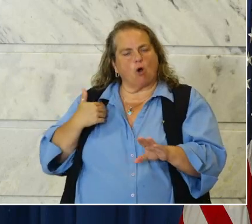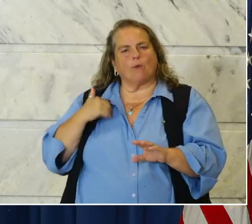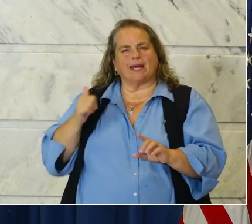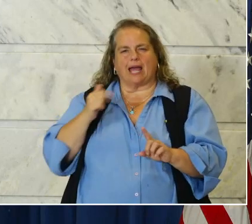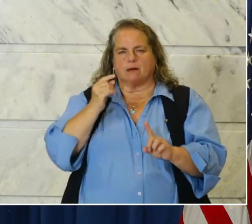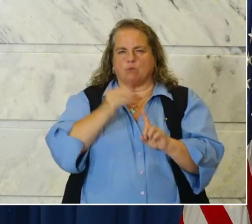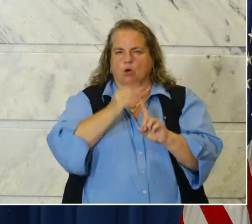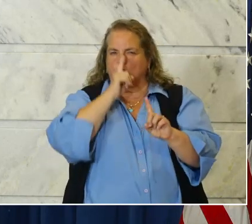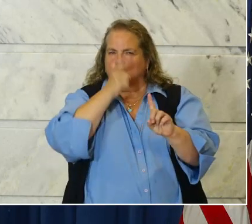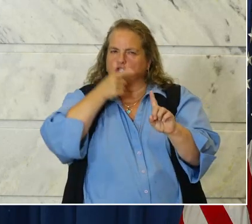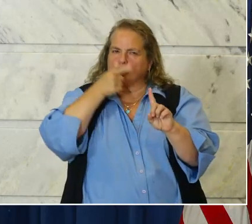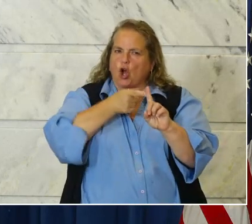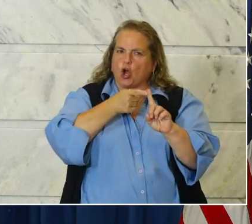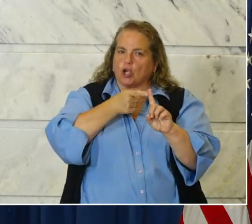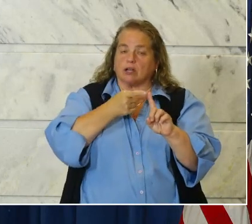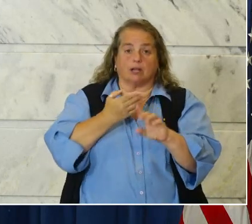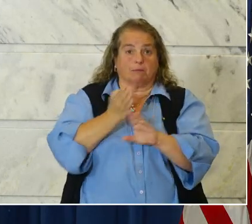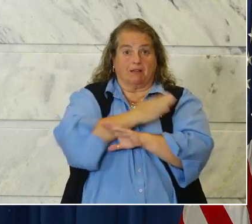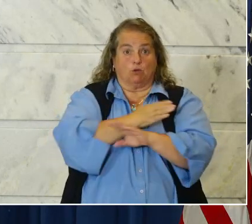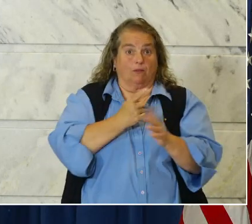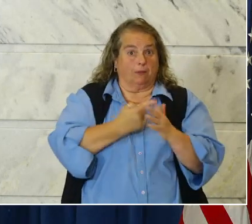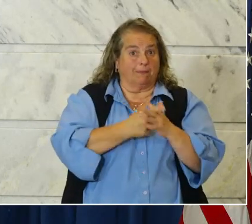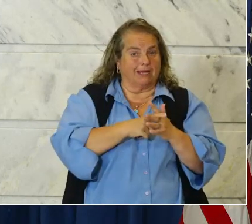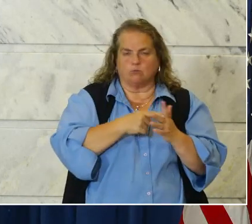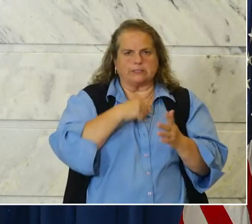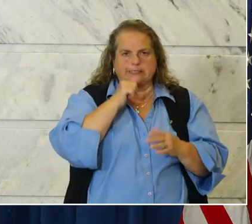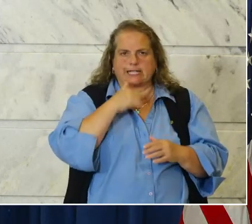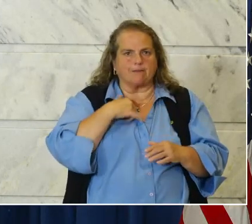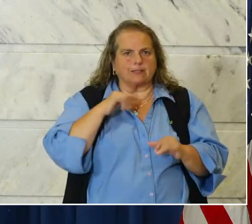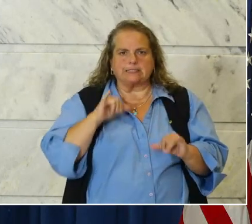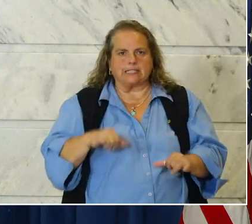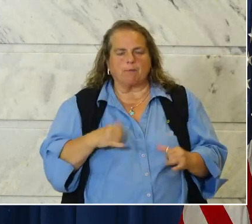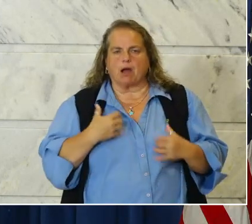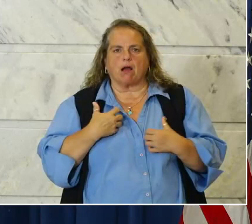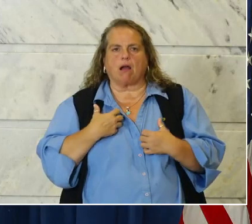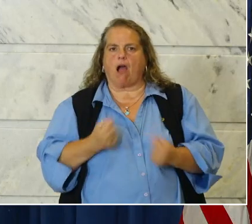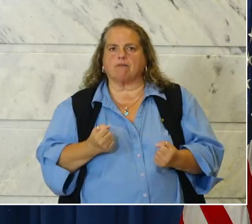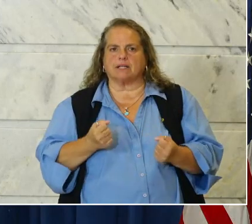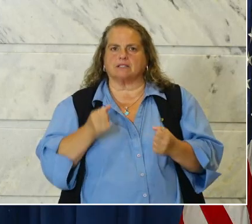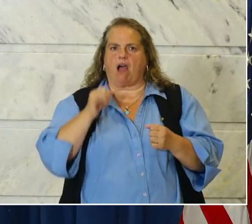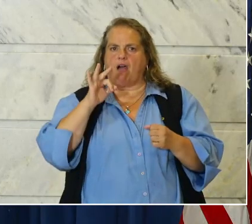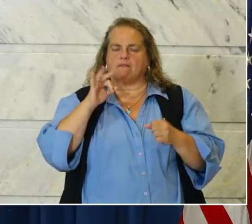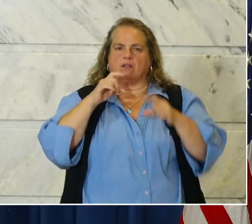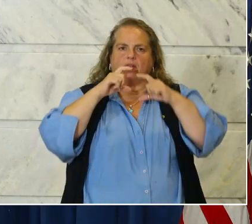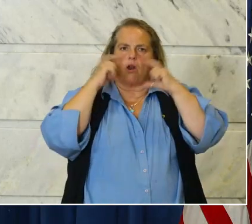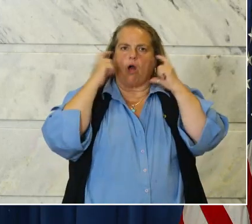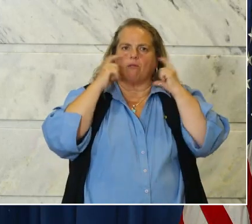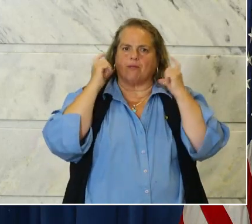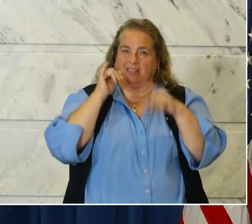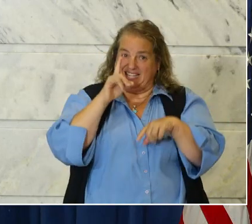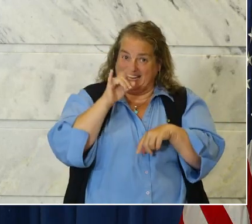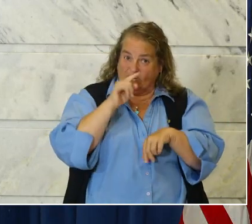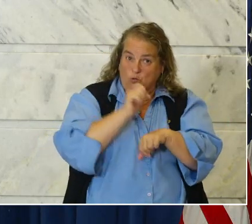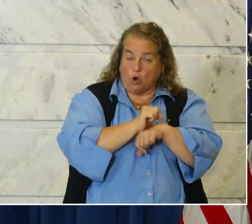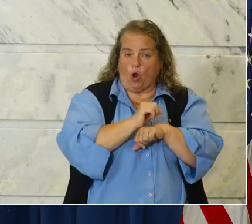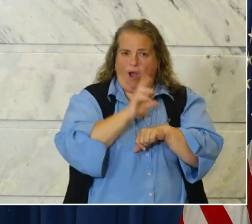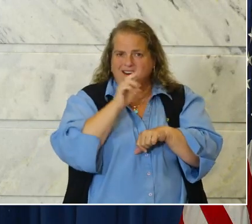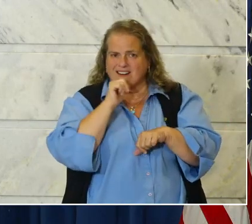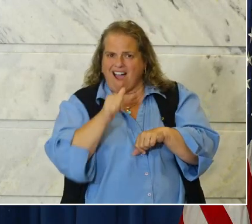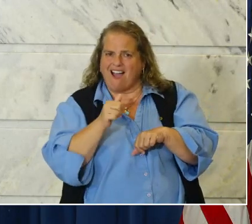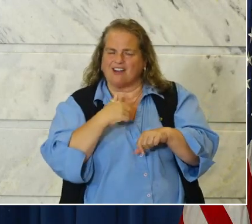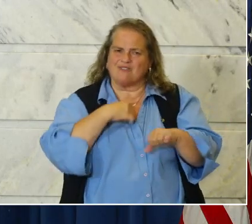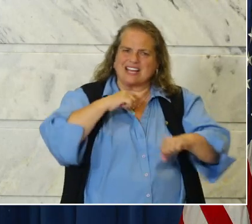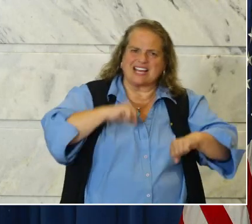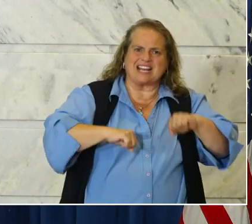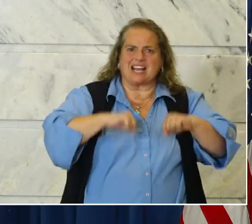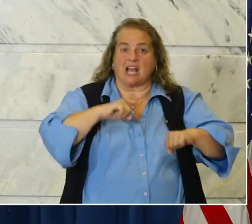now. Back in the beginning, we didn't have the same confidence that these cloth masks and face coverings worked as well as they do. We have a lot more